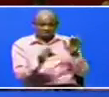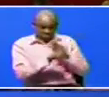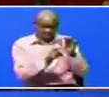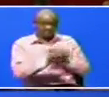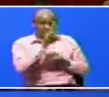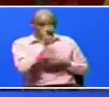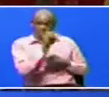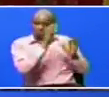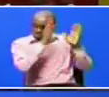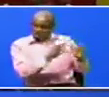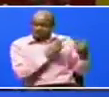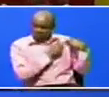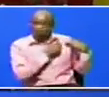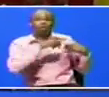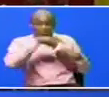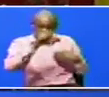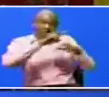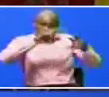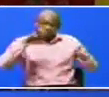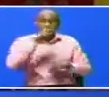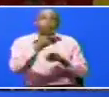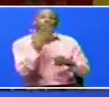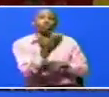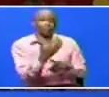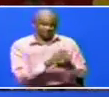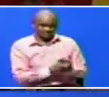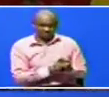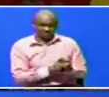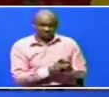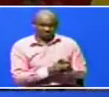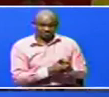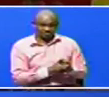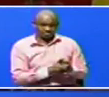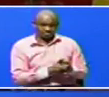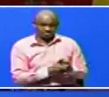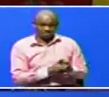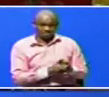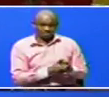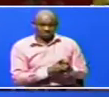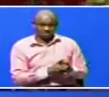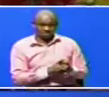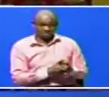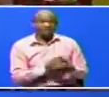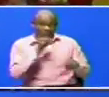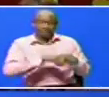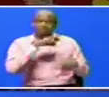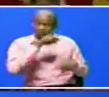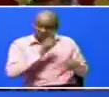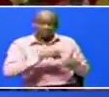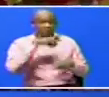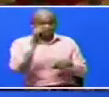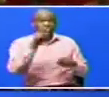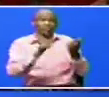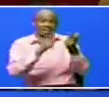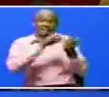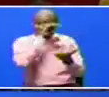returning officer to go and look for those documents. And so when they went to the tallying